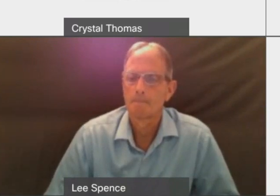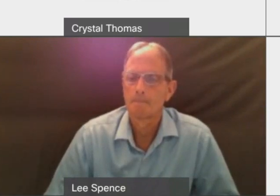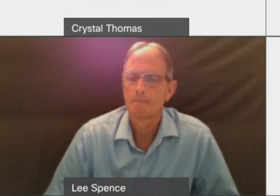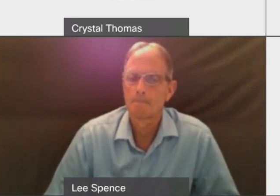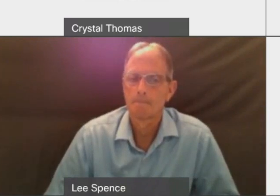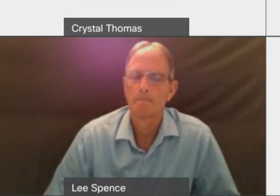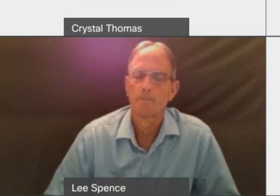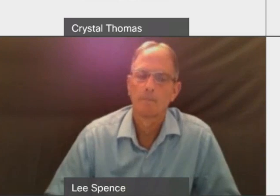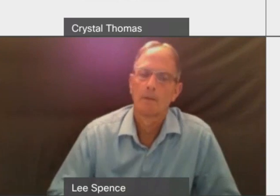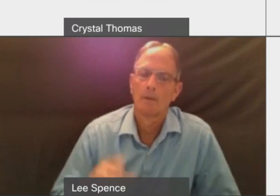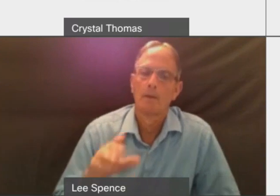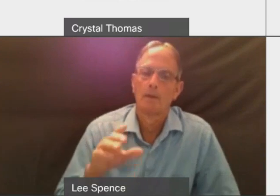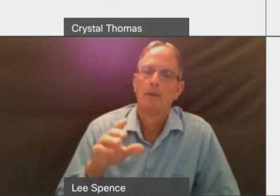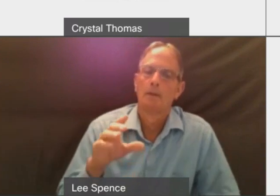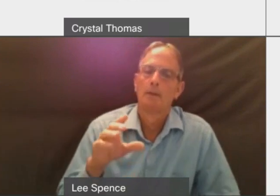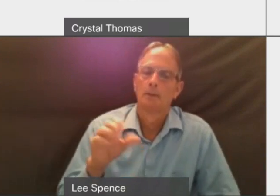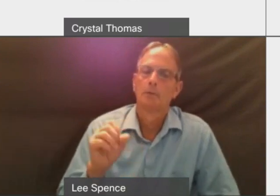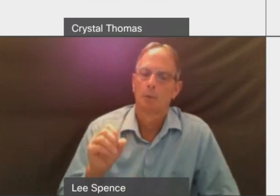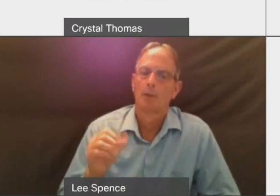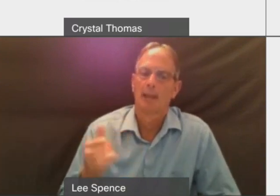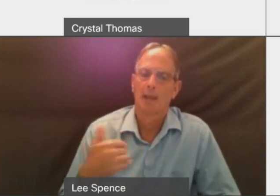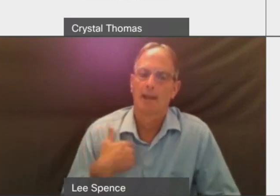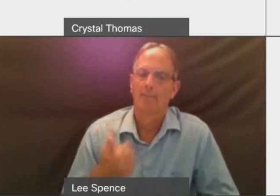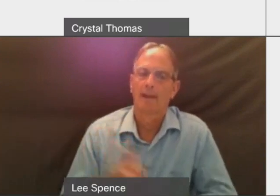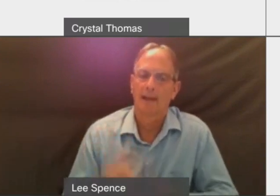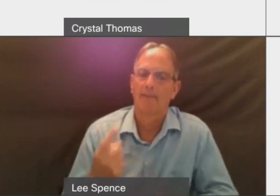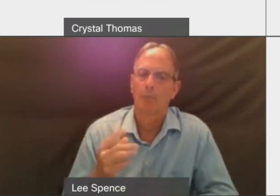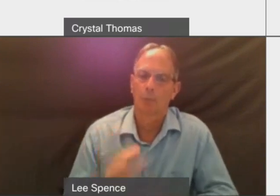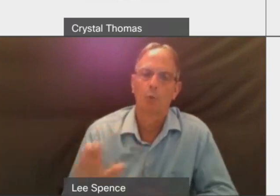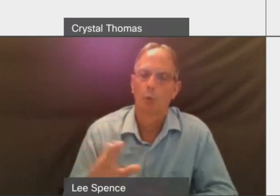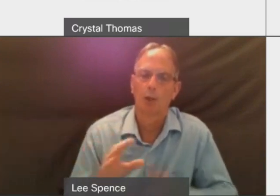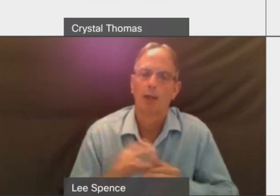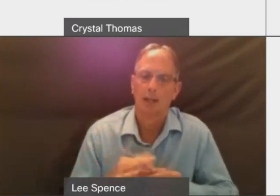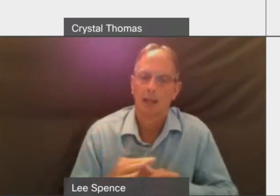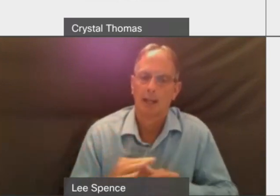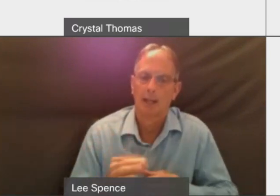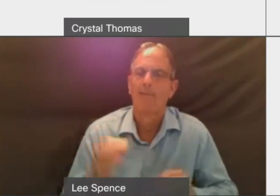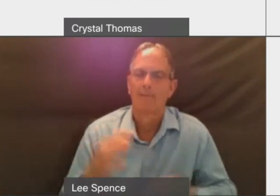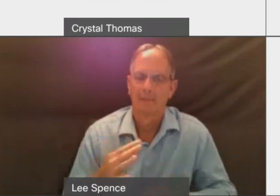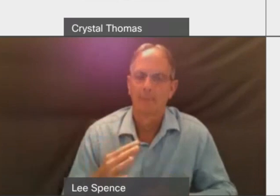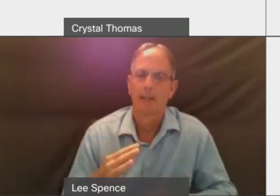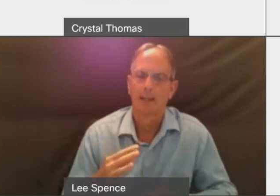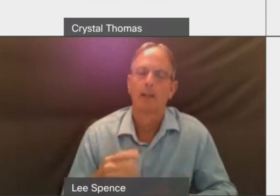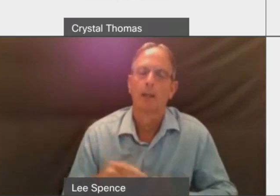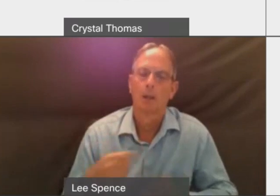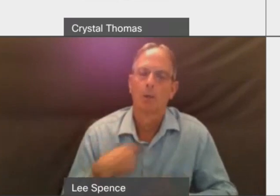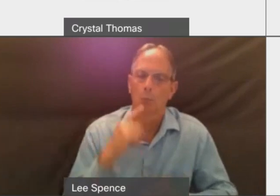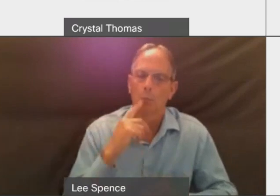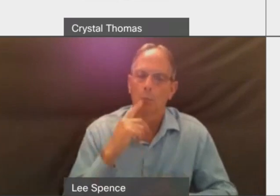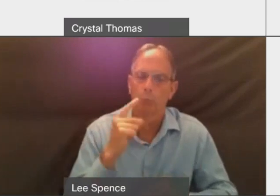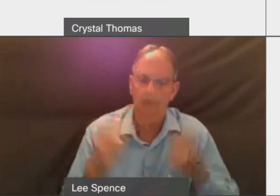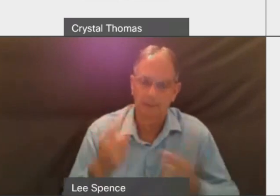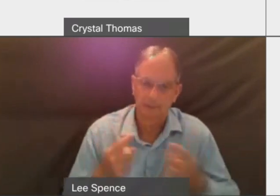But we do have everyone's comments and feedback, and we'll be considering that as we move forward with our plans.